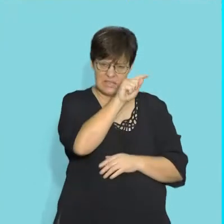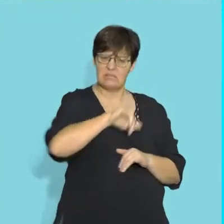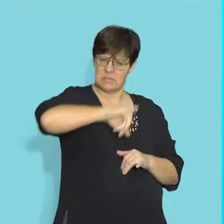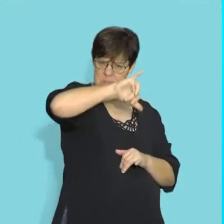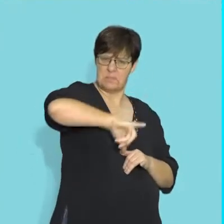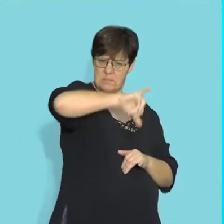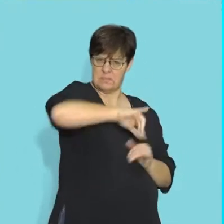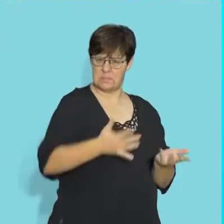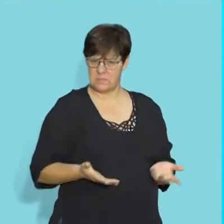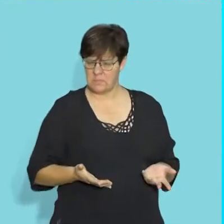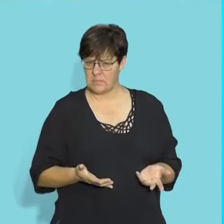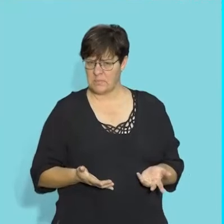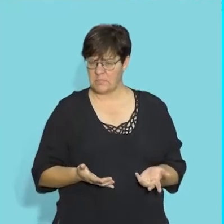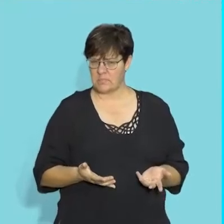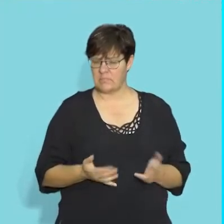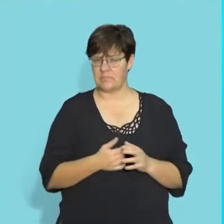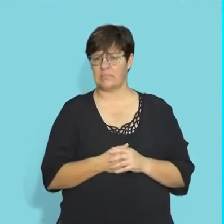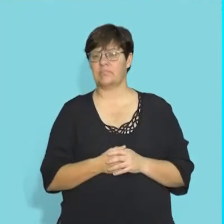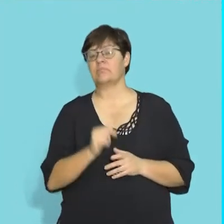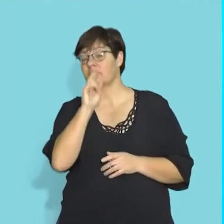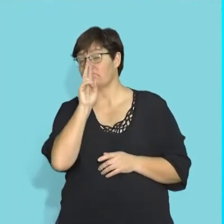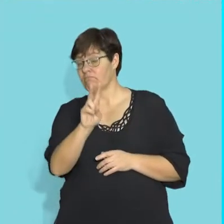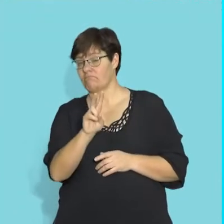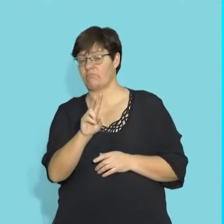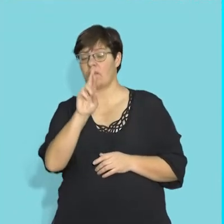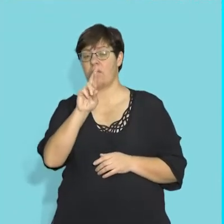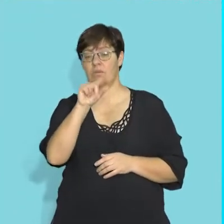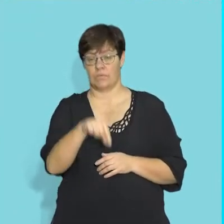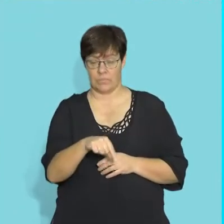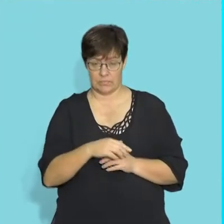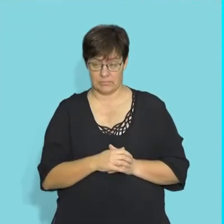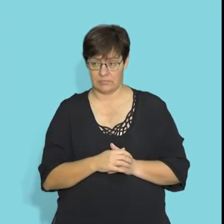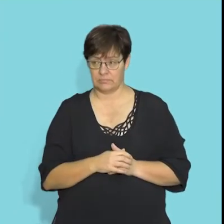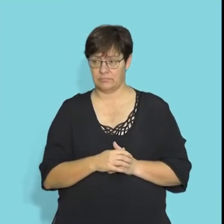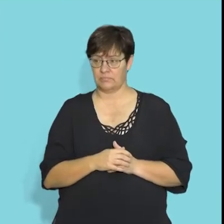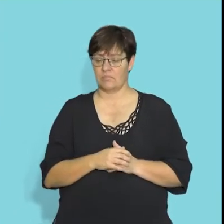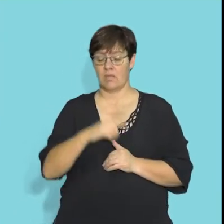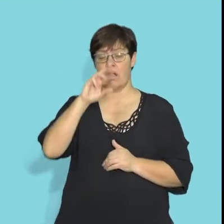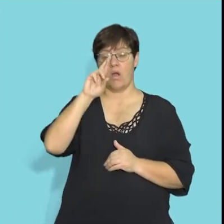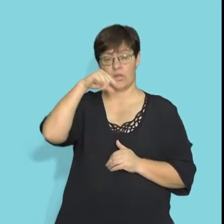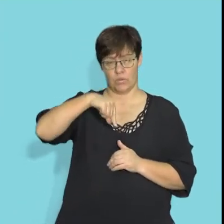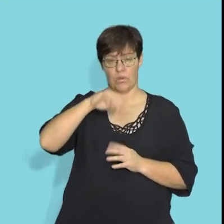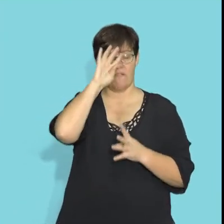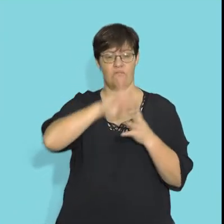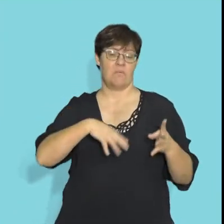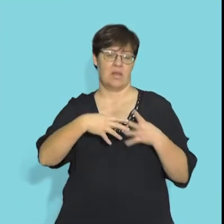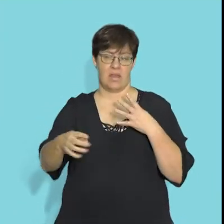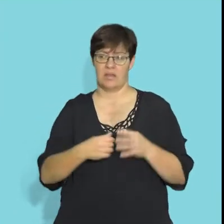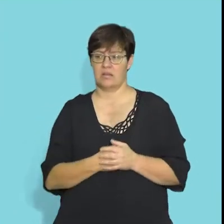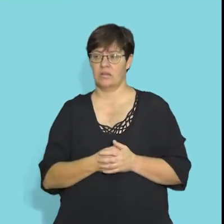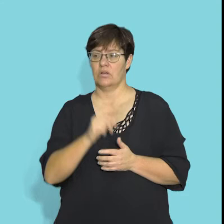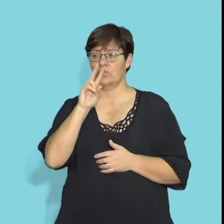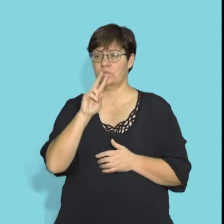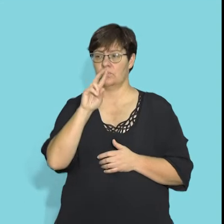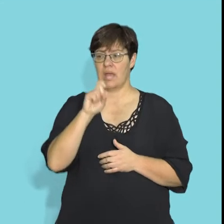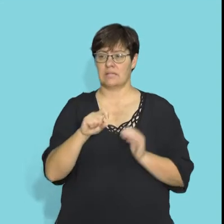the same. And so let's look at line RQ. All right, RQ has got the formula 2x minus